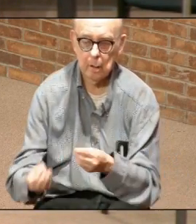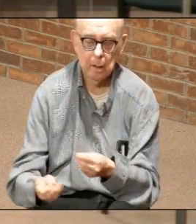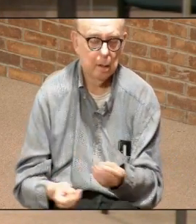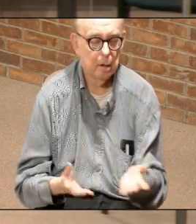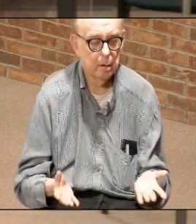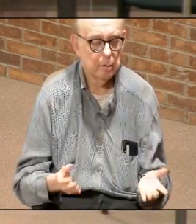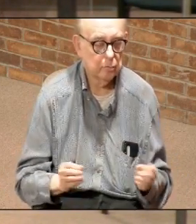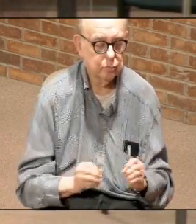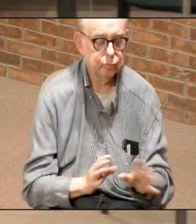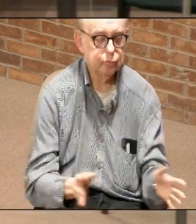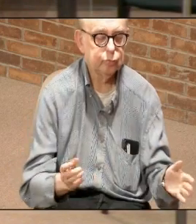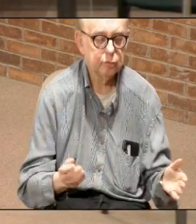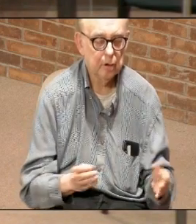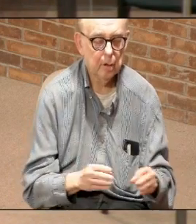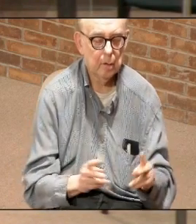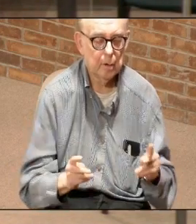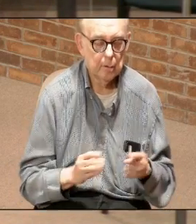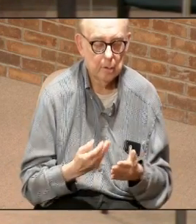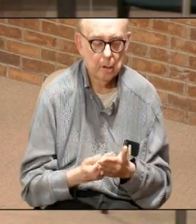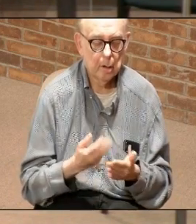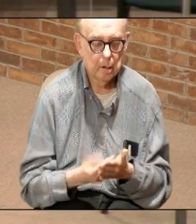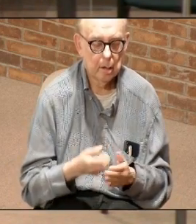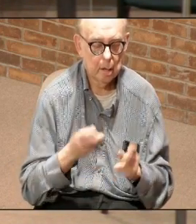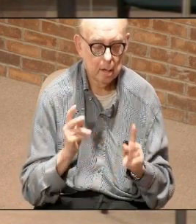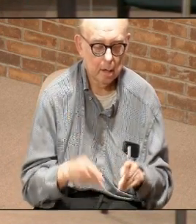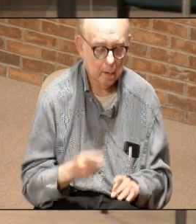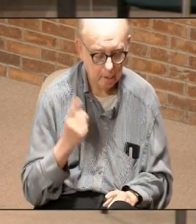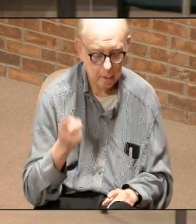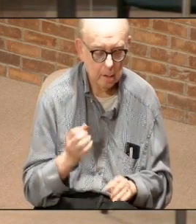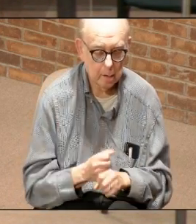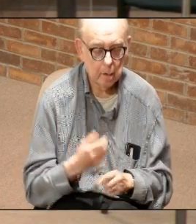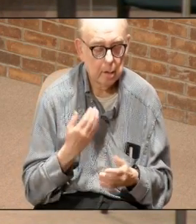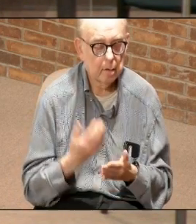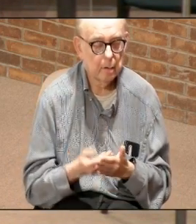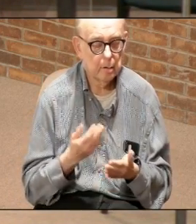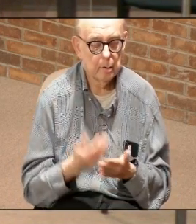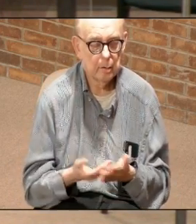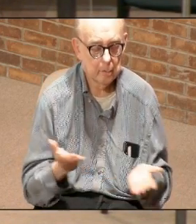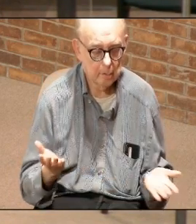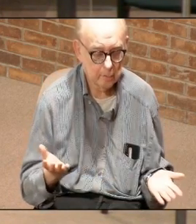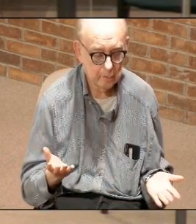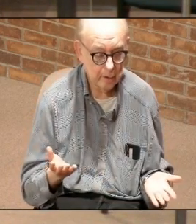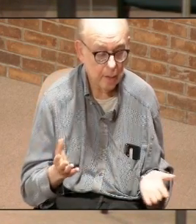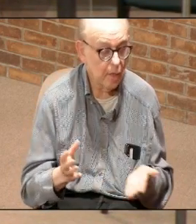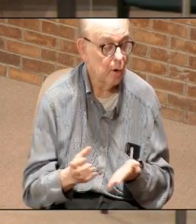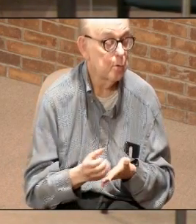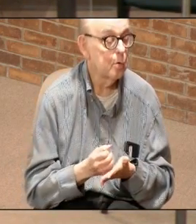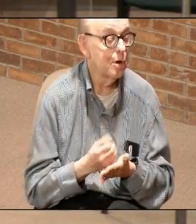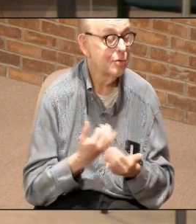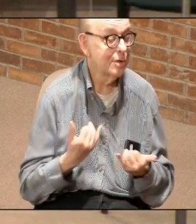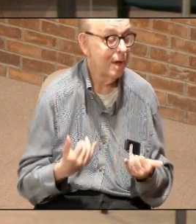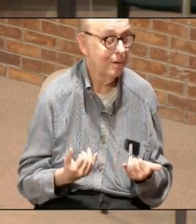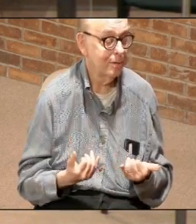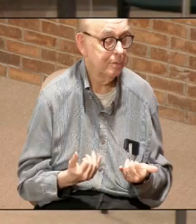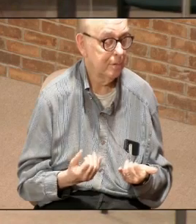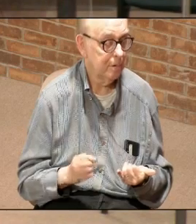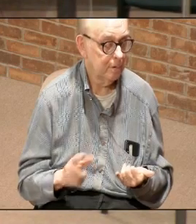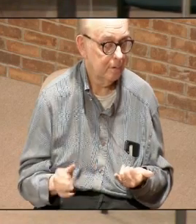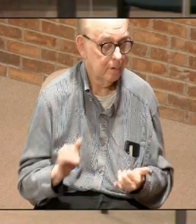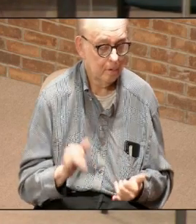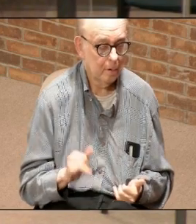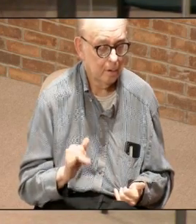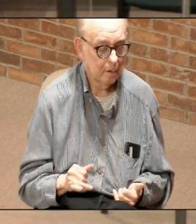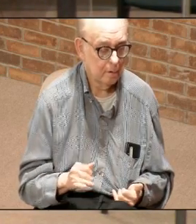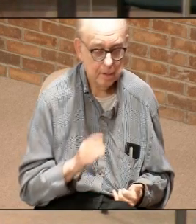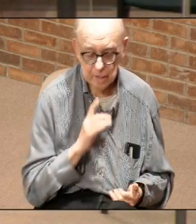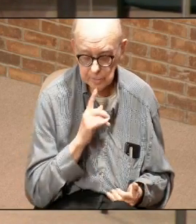Just flood the market with money because everybody thinks they got money, they're rich. Well, yeah,